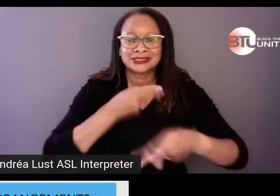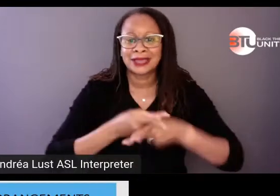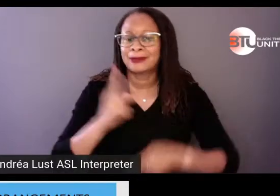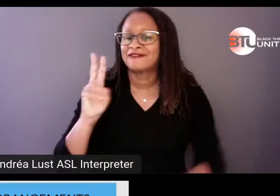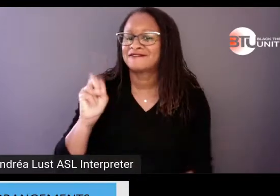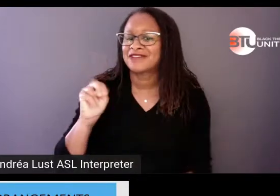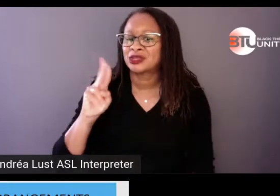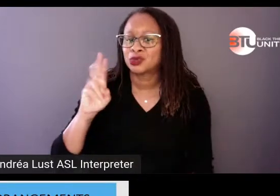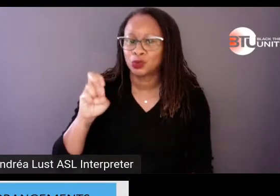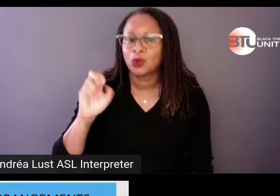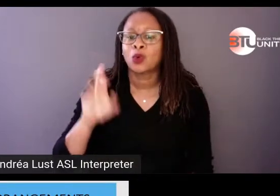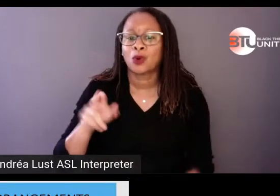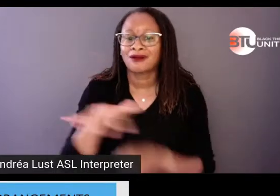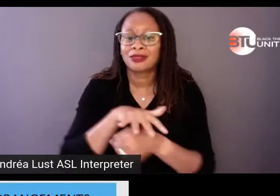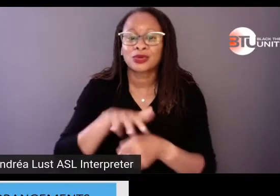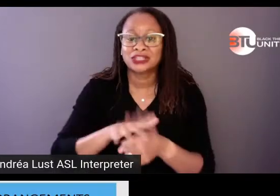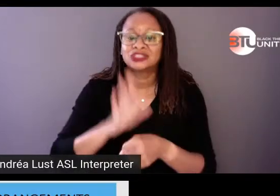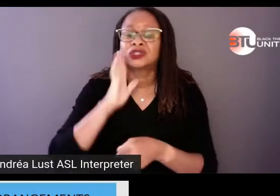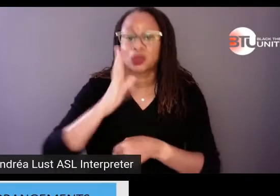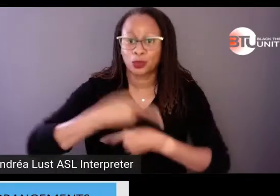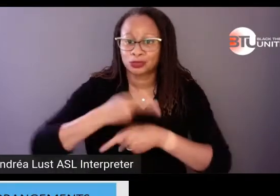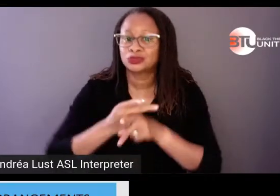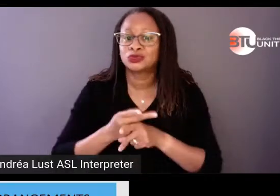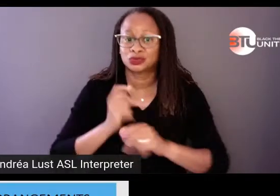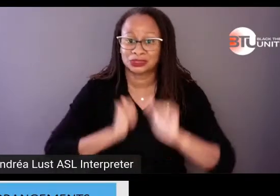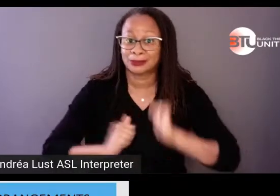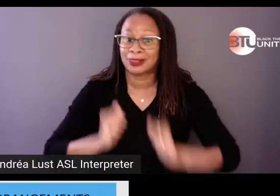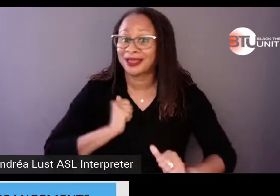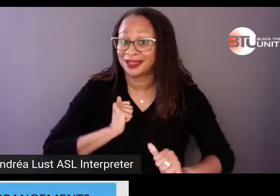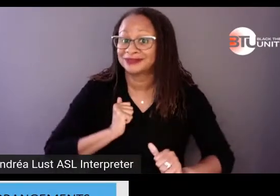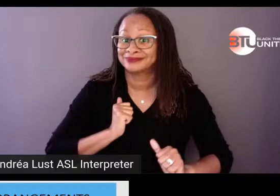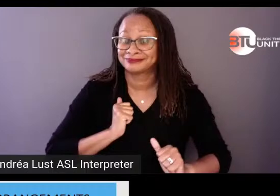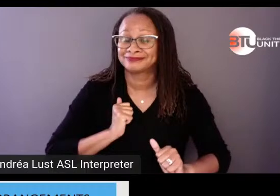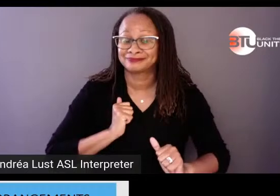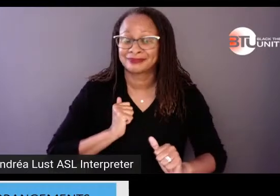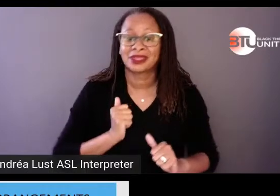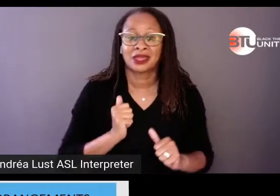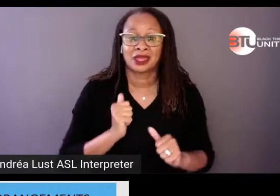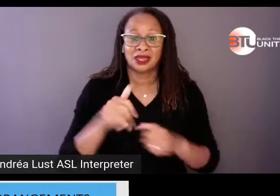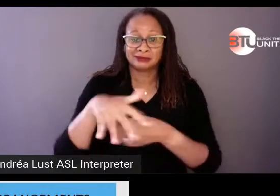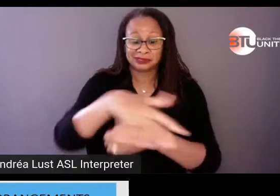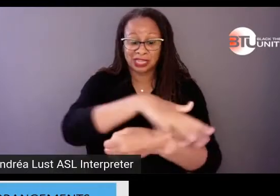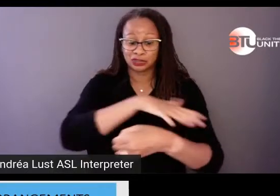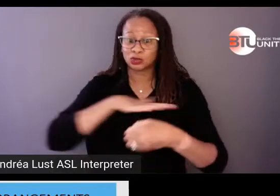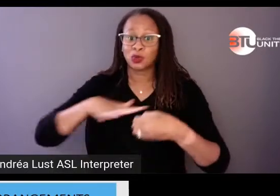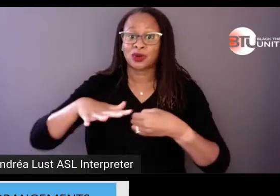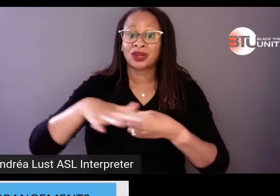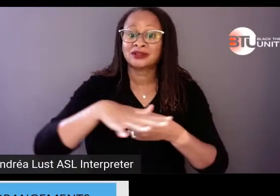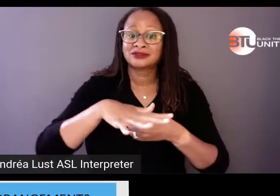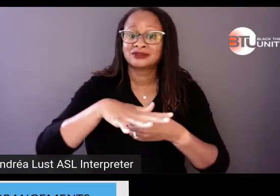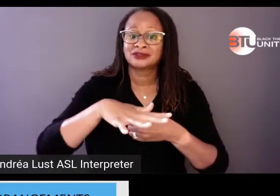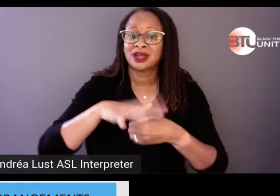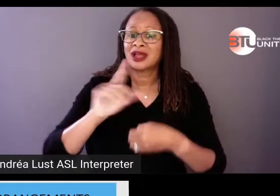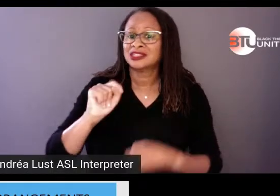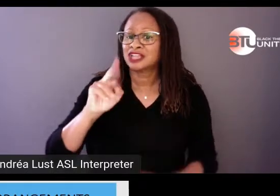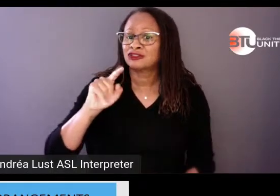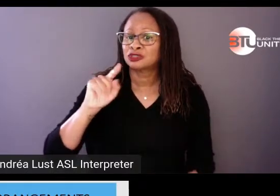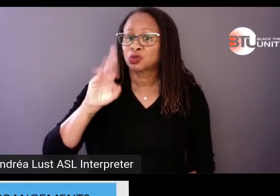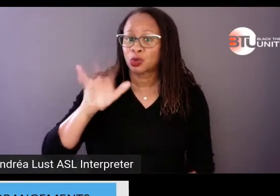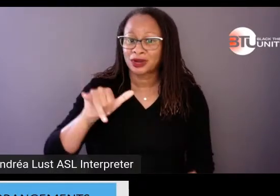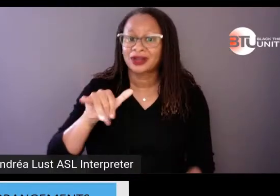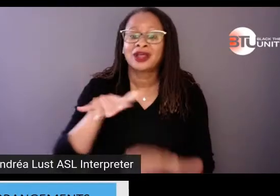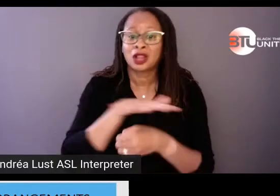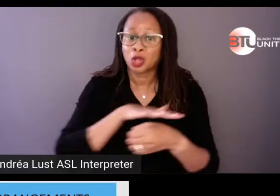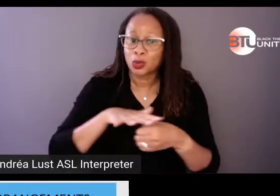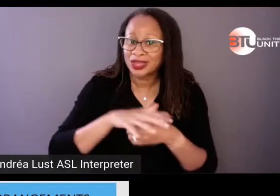or location they're going to produce that play. The territory, what's the location of where they're going to produce